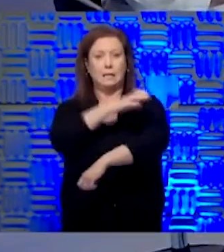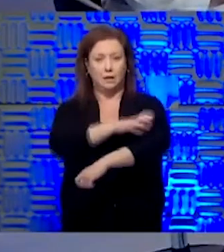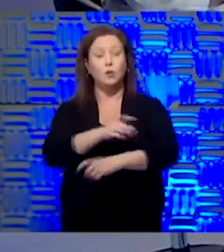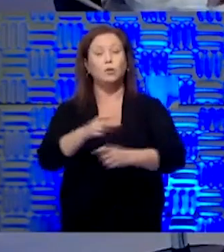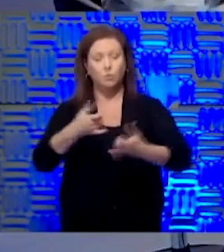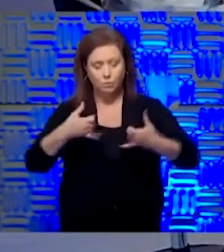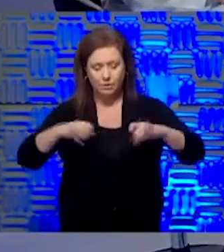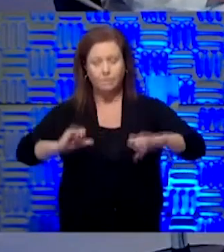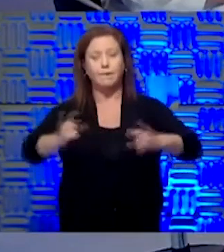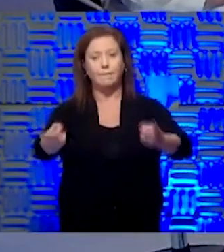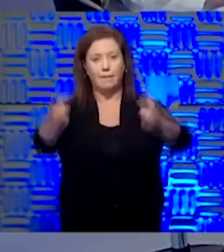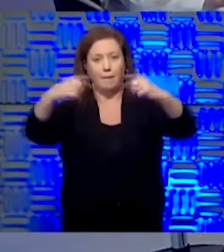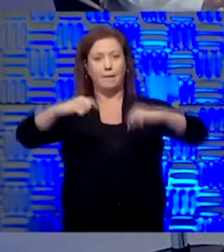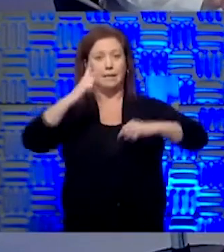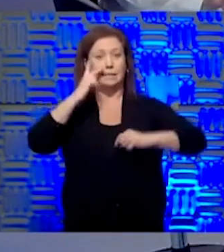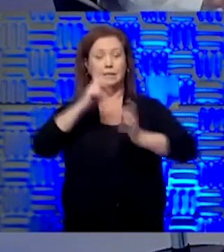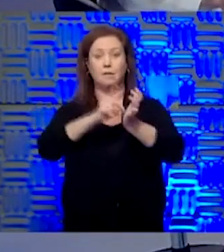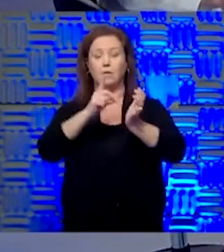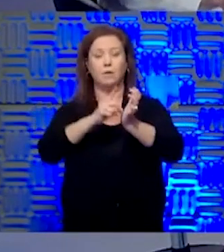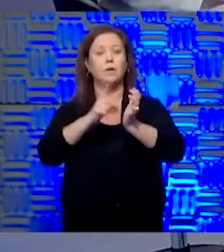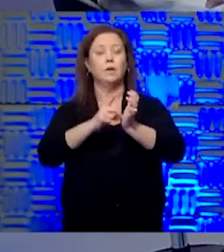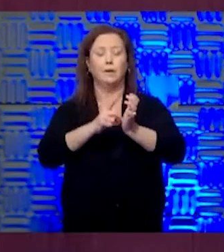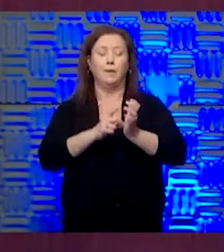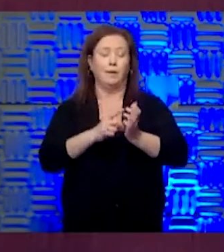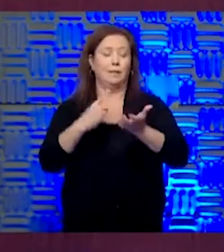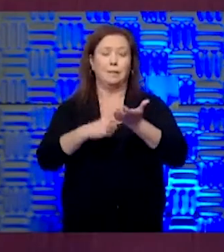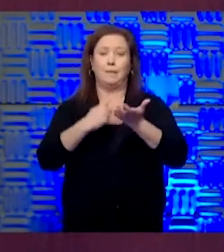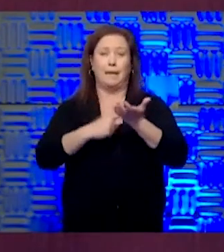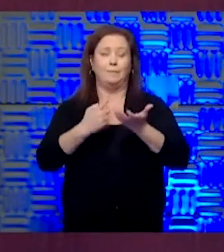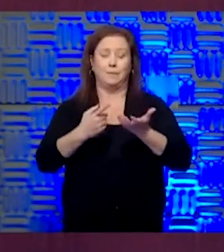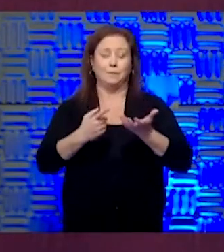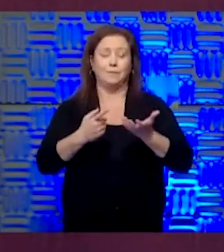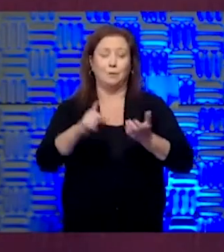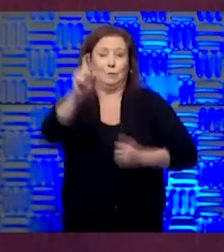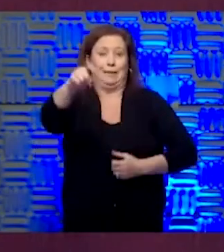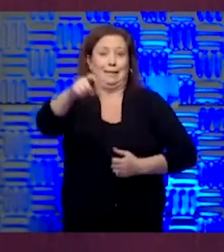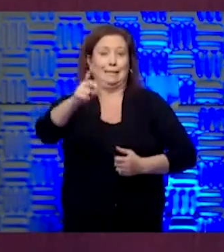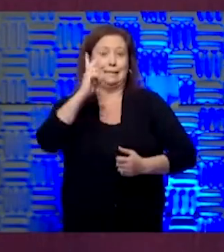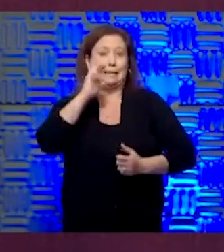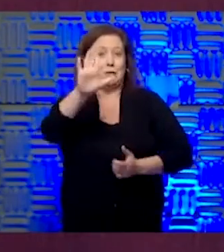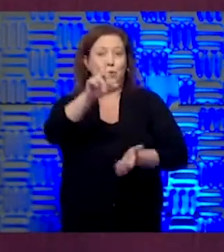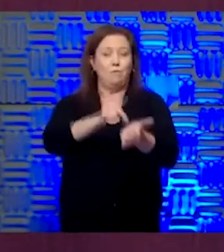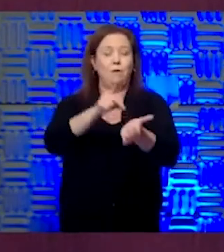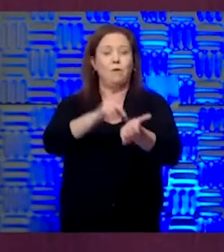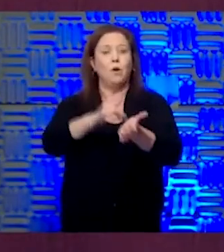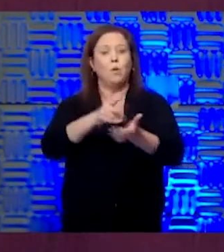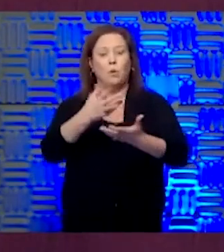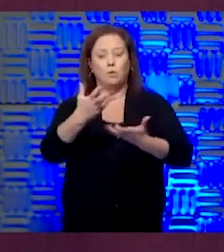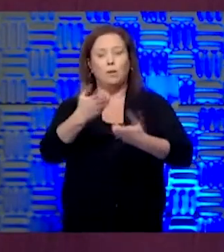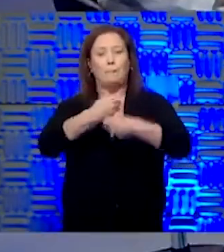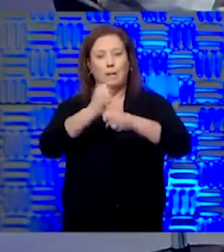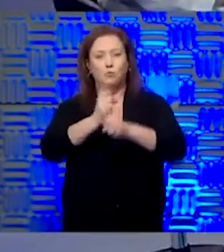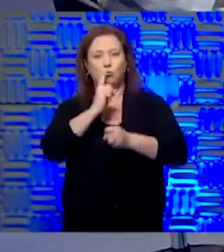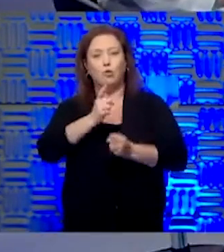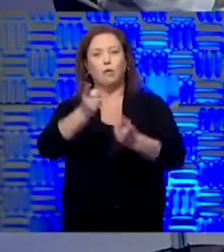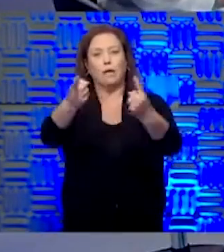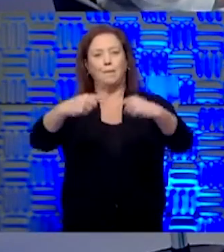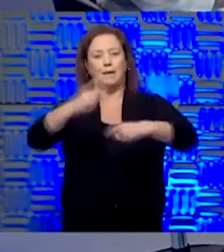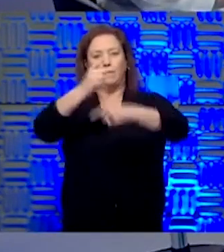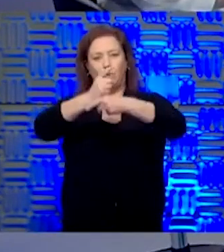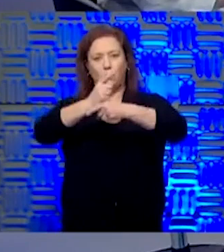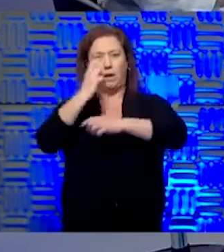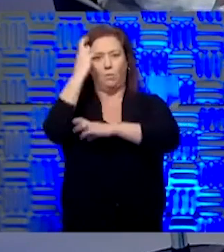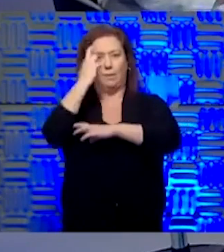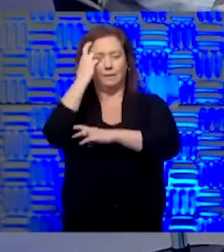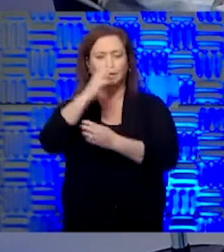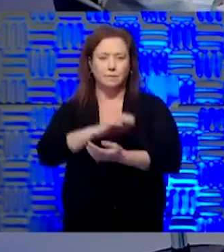come in and see our providers, and there is no substitute sometimes for that physical exam. We just want to make sure we're bringing the right patients in for the right reasons. Yeah.